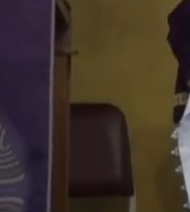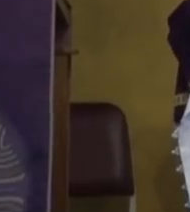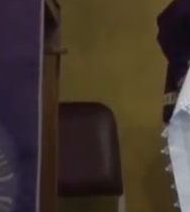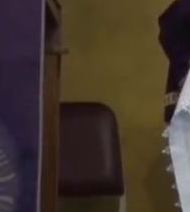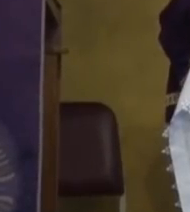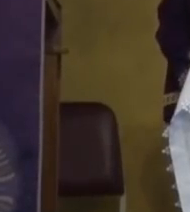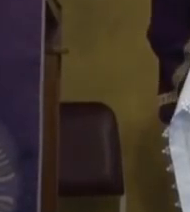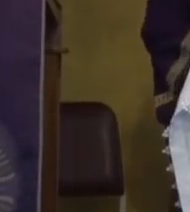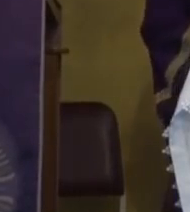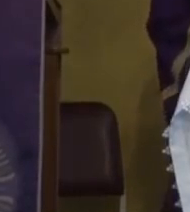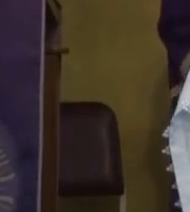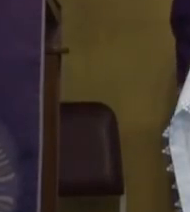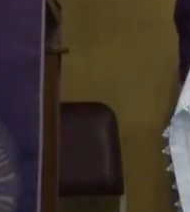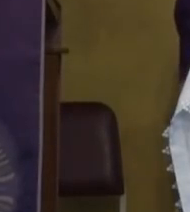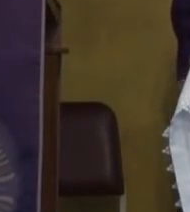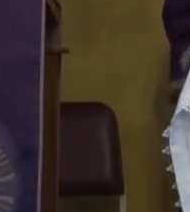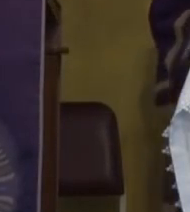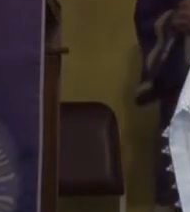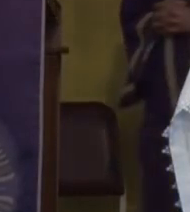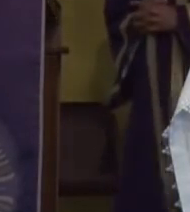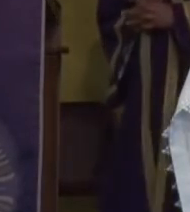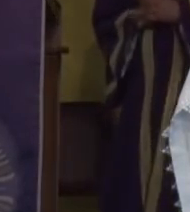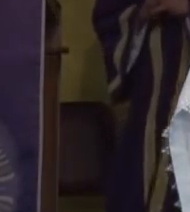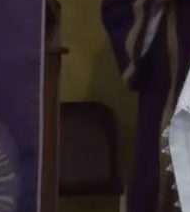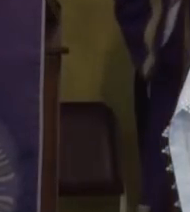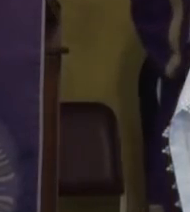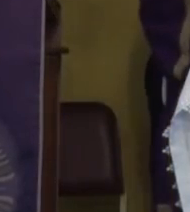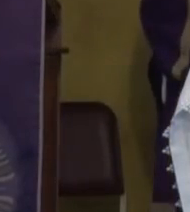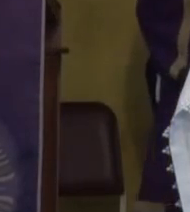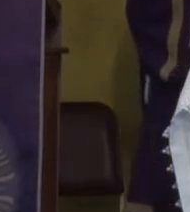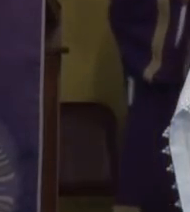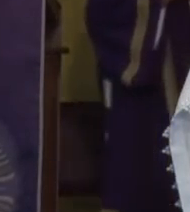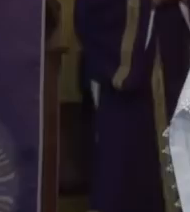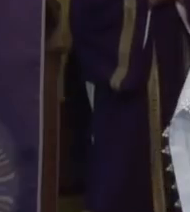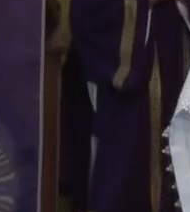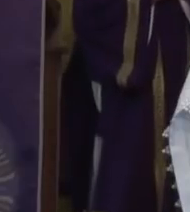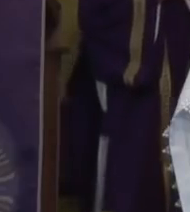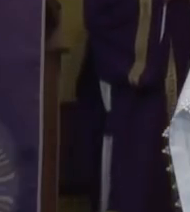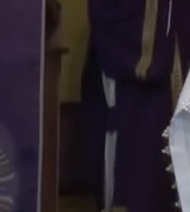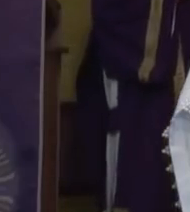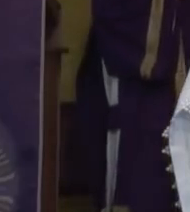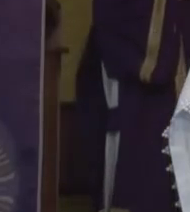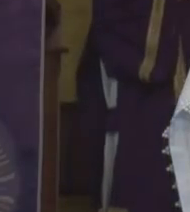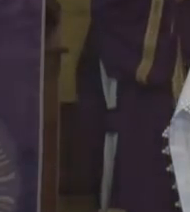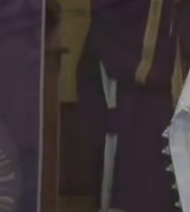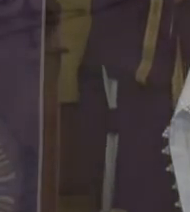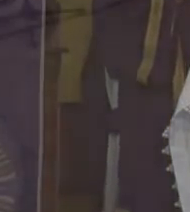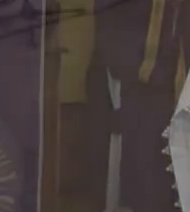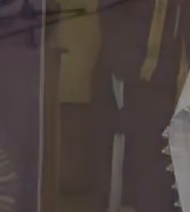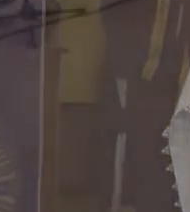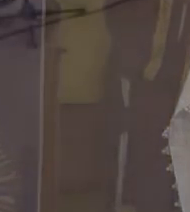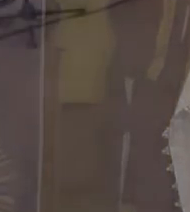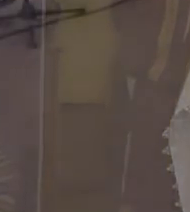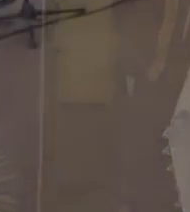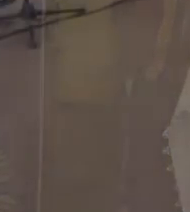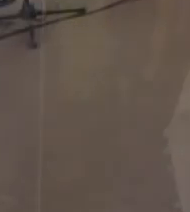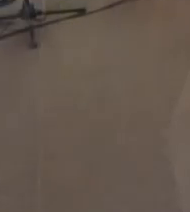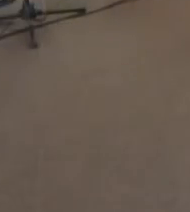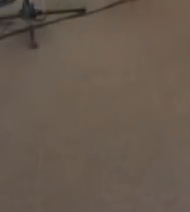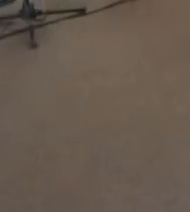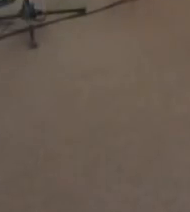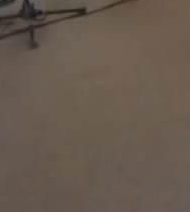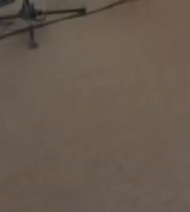King. Praise him for his grace and favor to our fathers